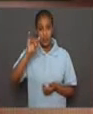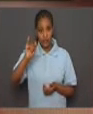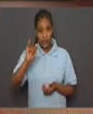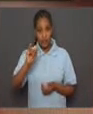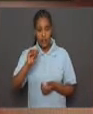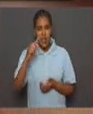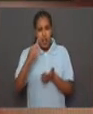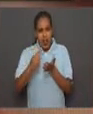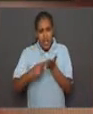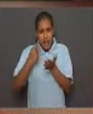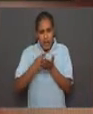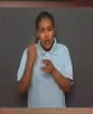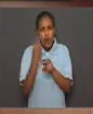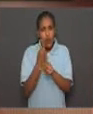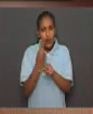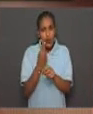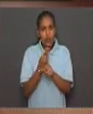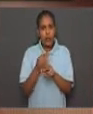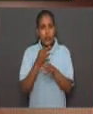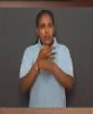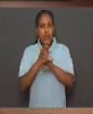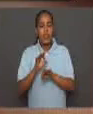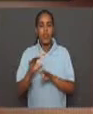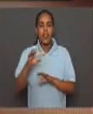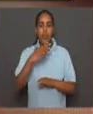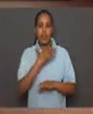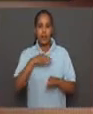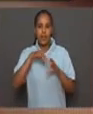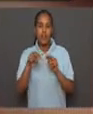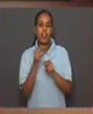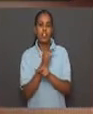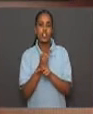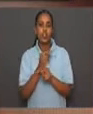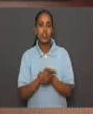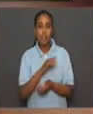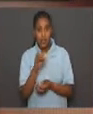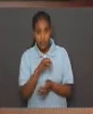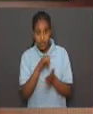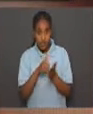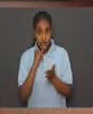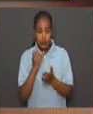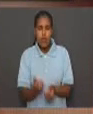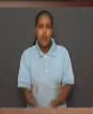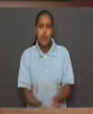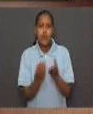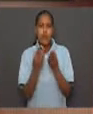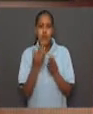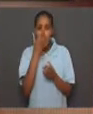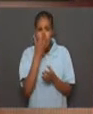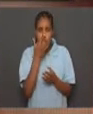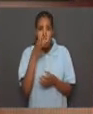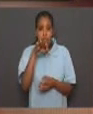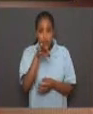Silicon rarely occurs as a free element in nature, and it is most